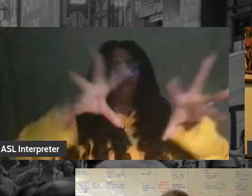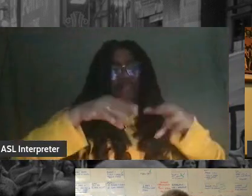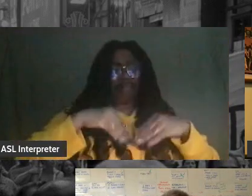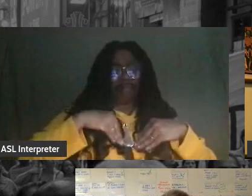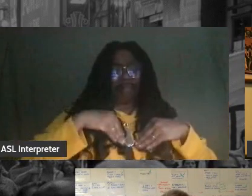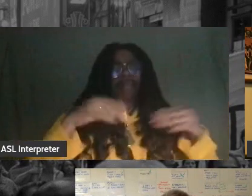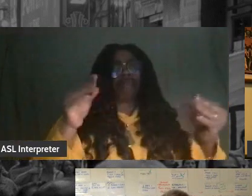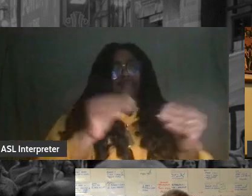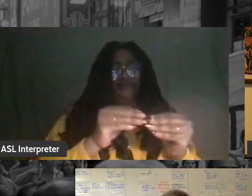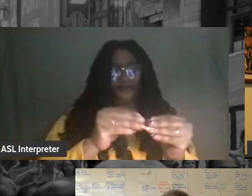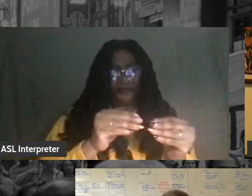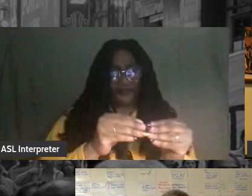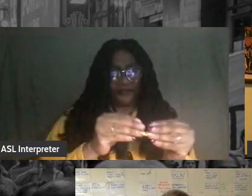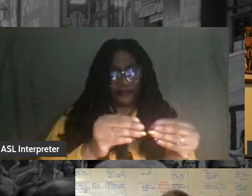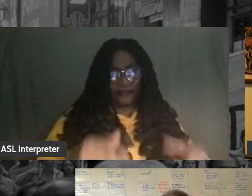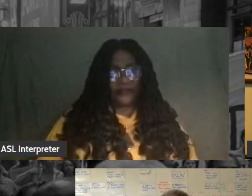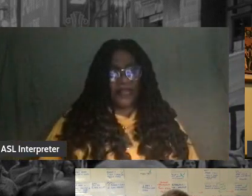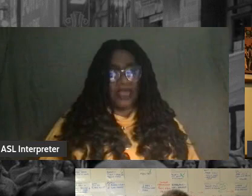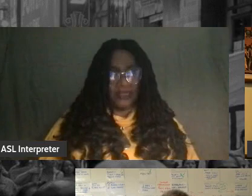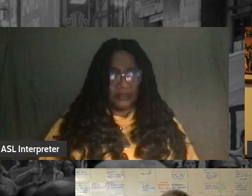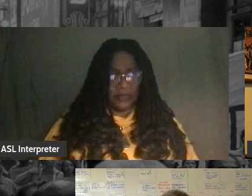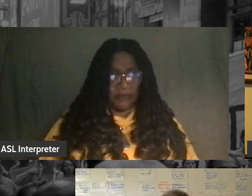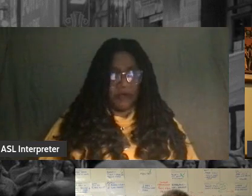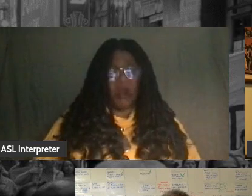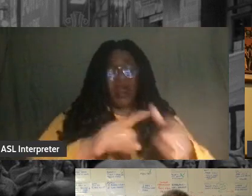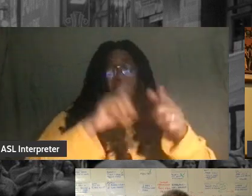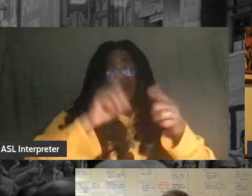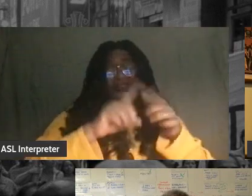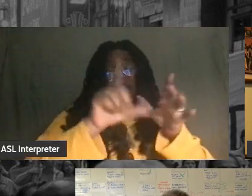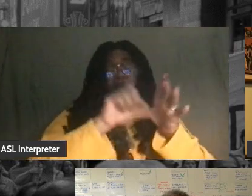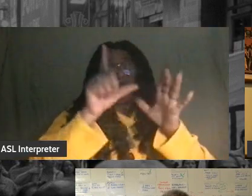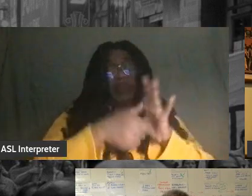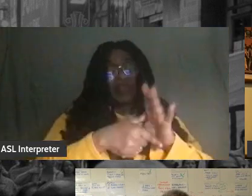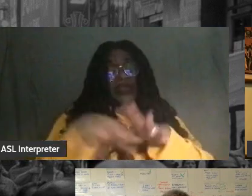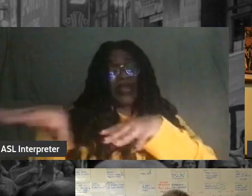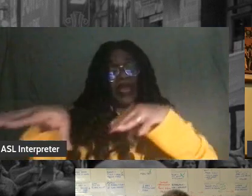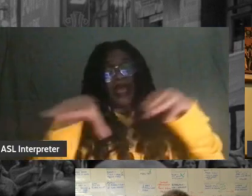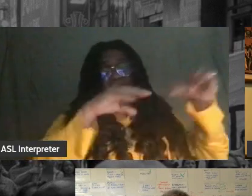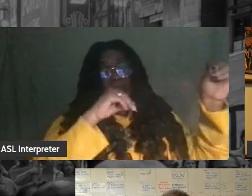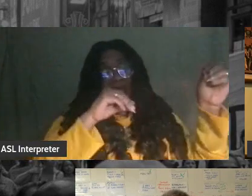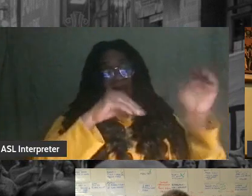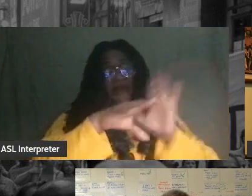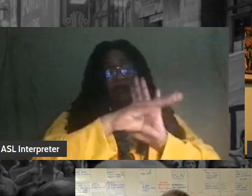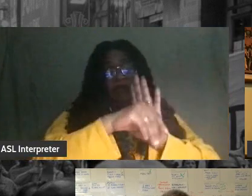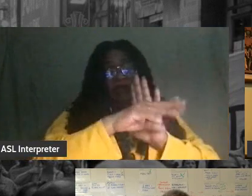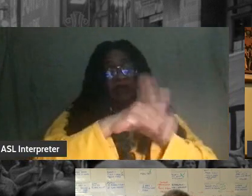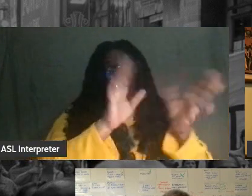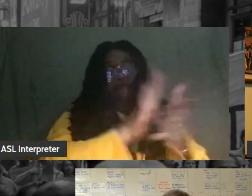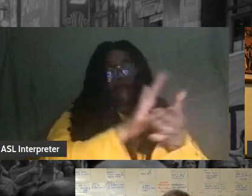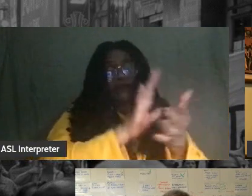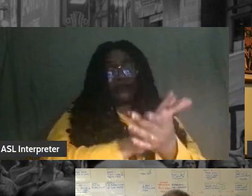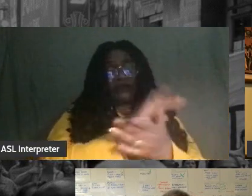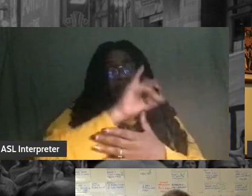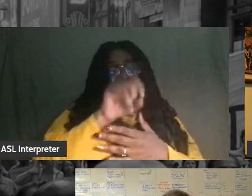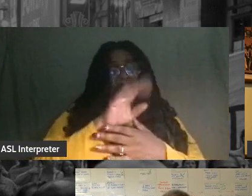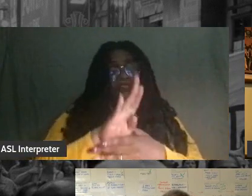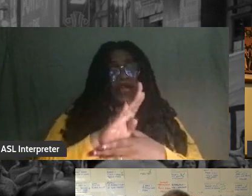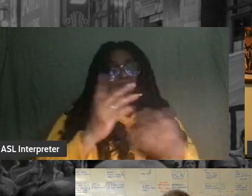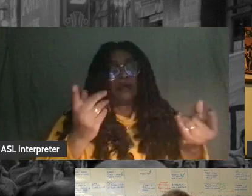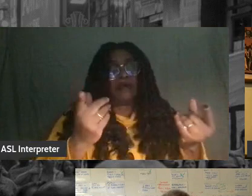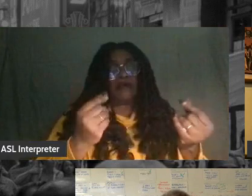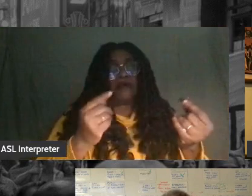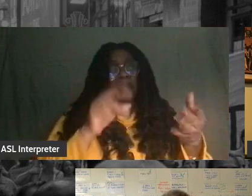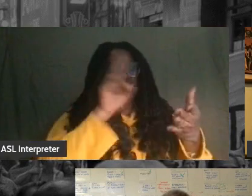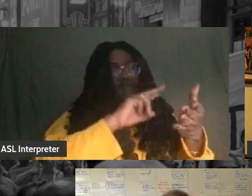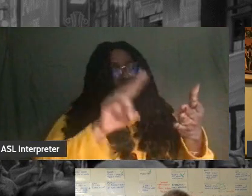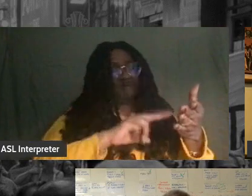And, you know, I eventually left film school and I got a job reading scripts. That's